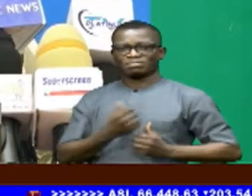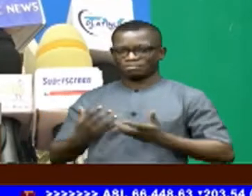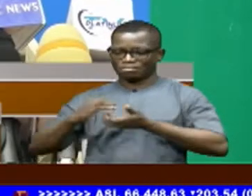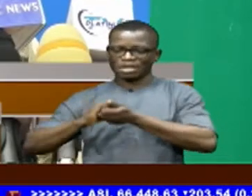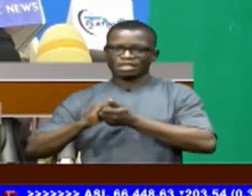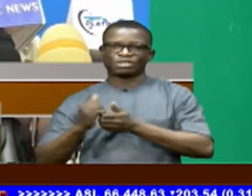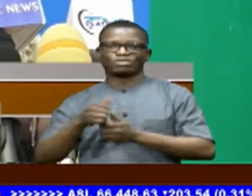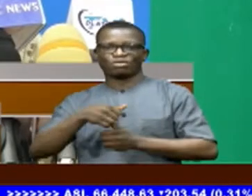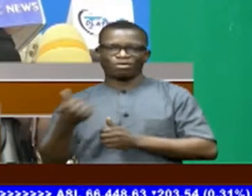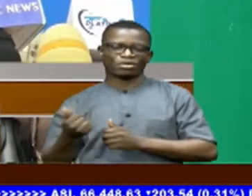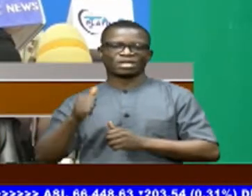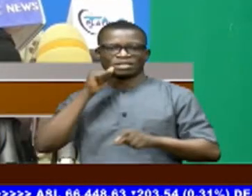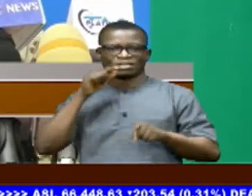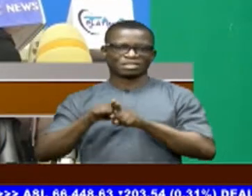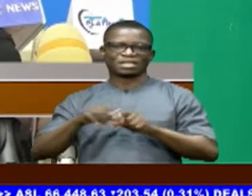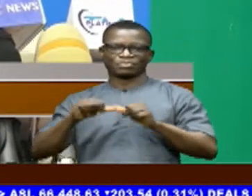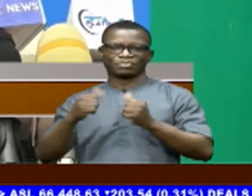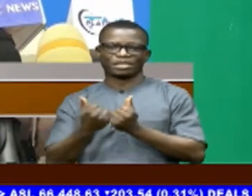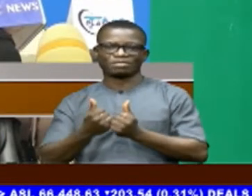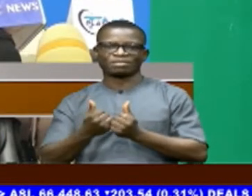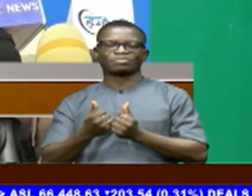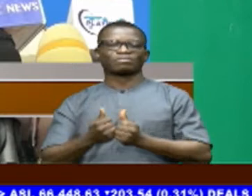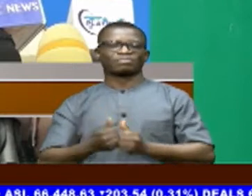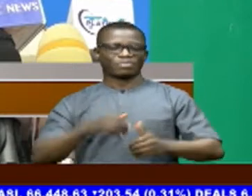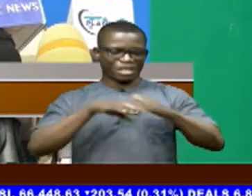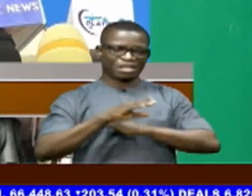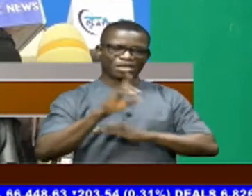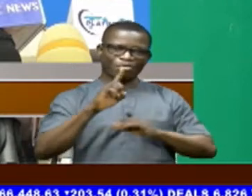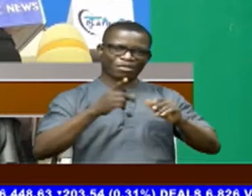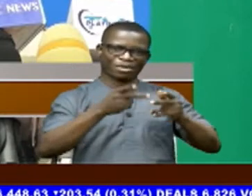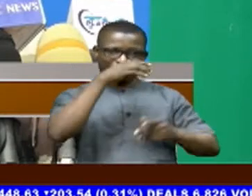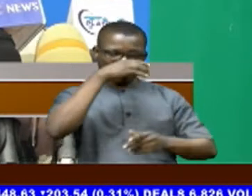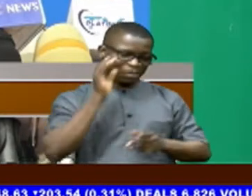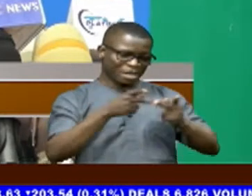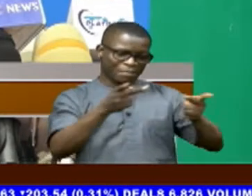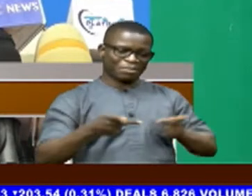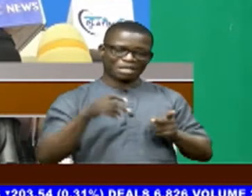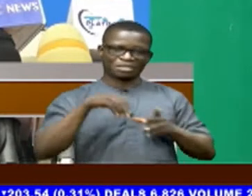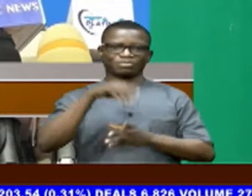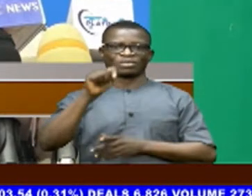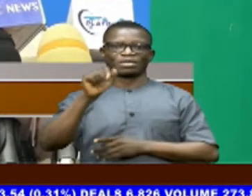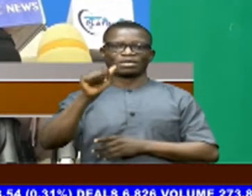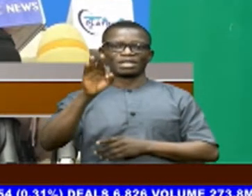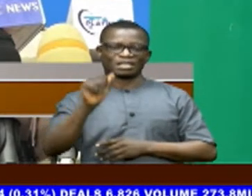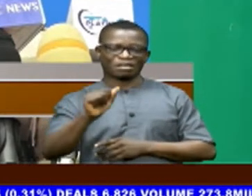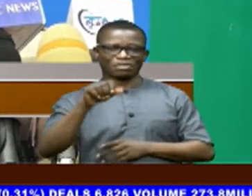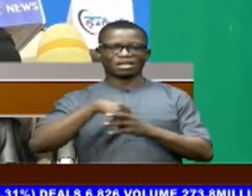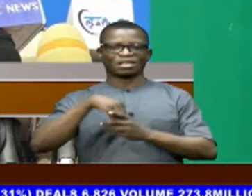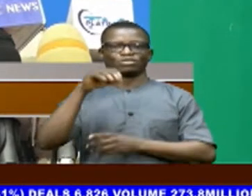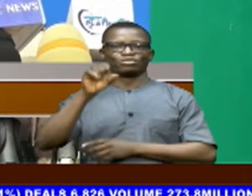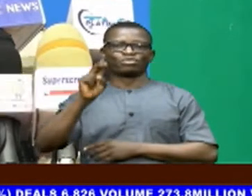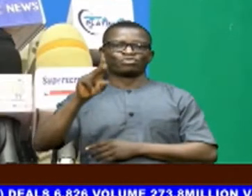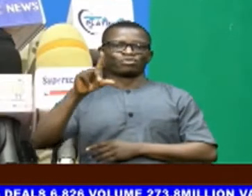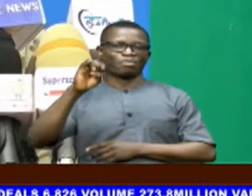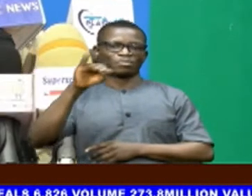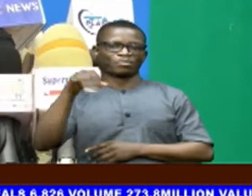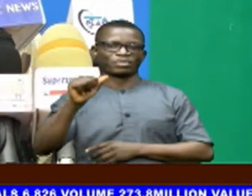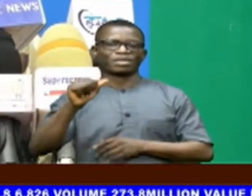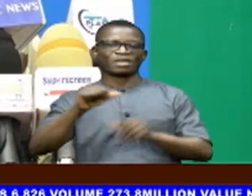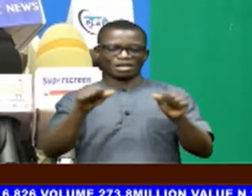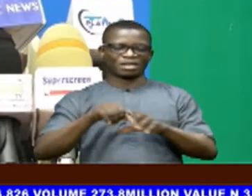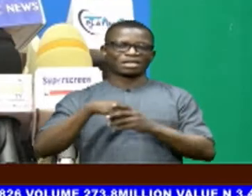sister security agencies, raided terrorist hideouts in Tafa and Suleja local government area of Niger State. During